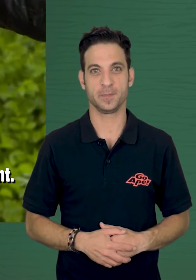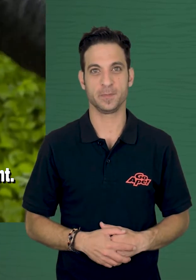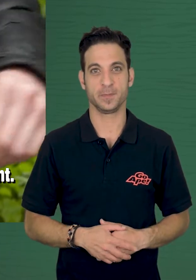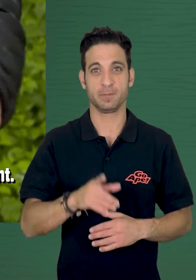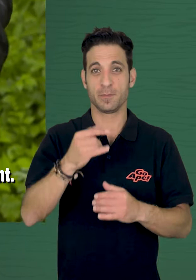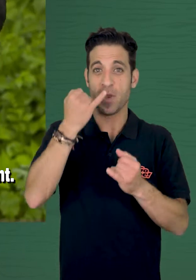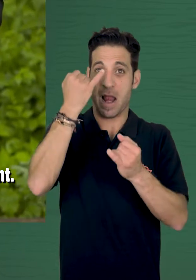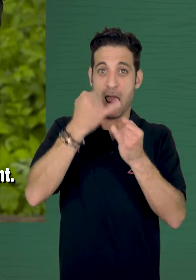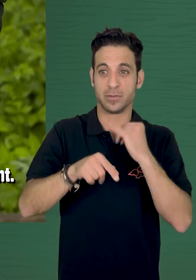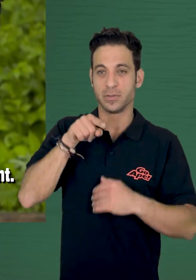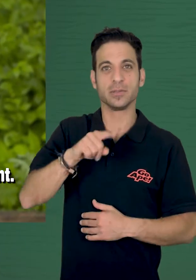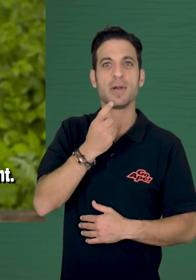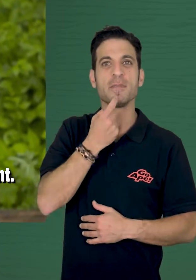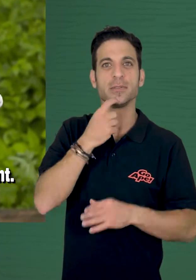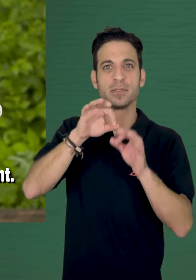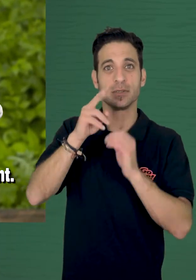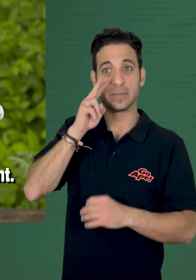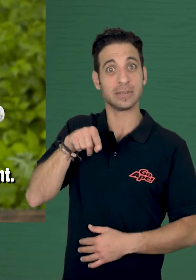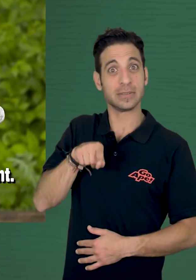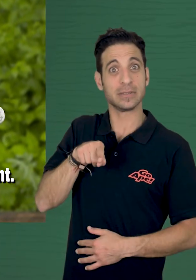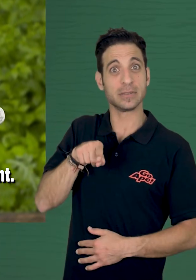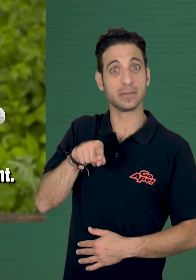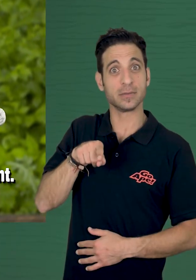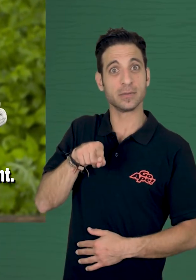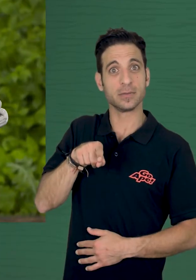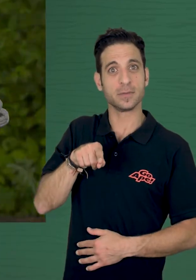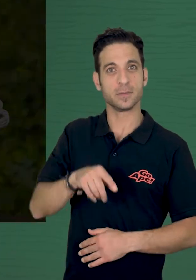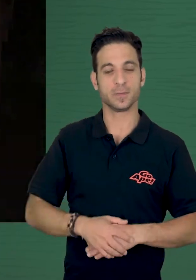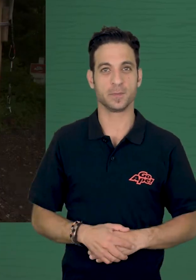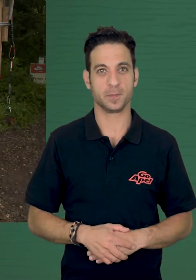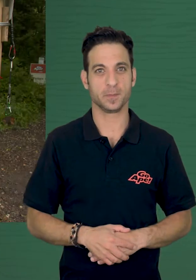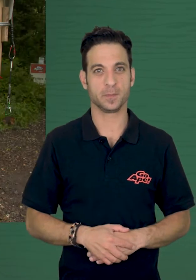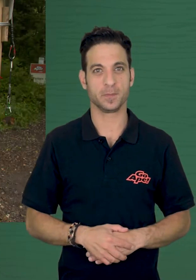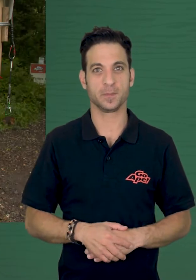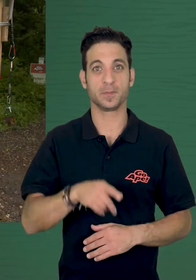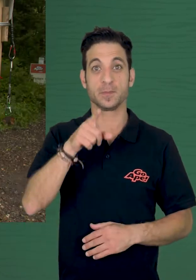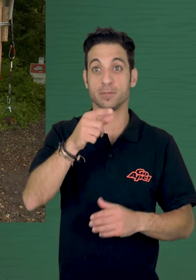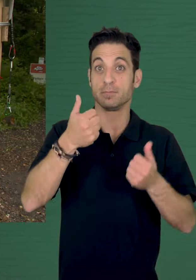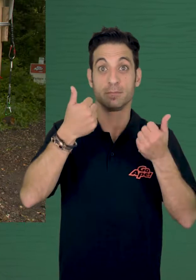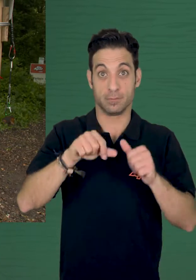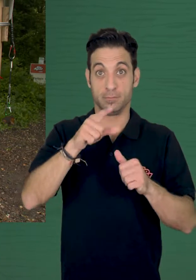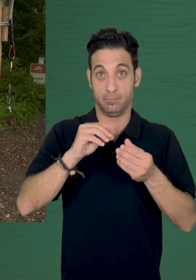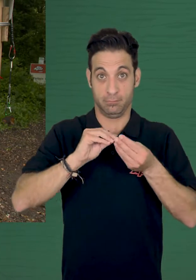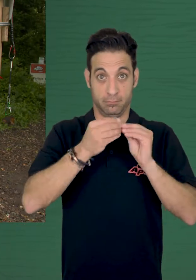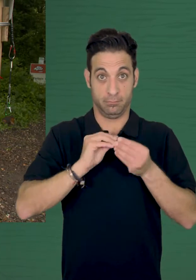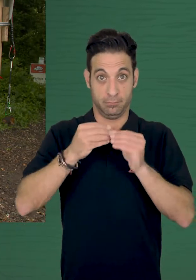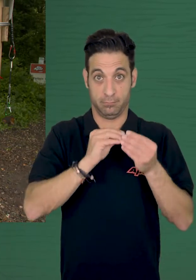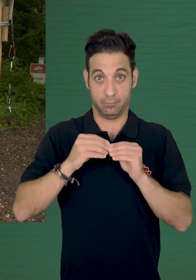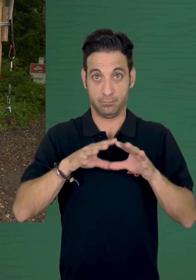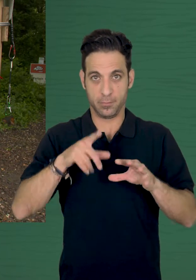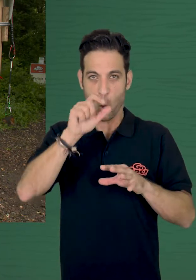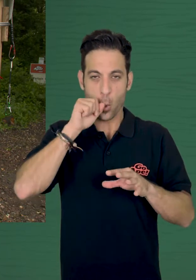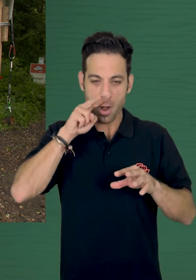Like that. The last thing on your harness is a metal attachment point. Cool, so once you've been fitted into a harness, you'll have a chance